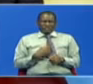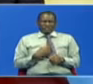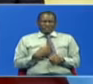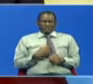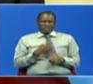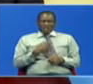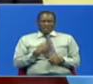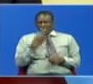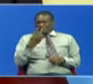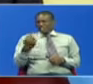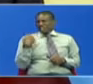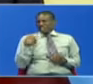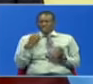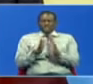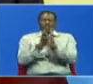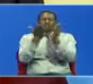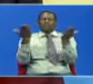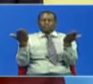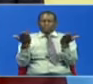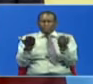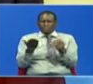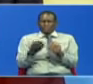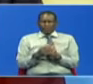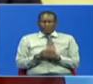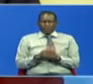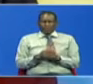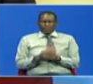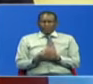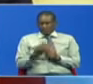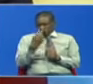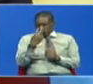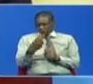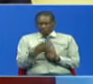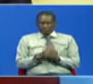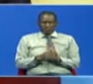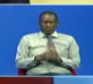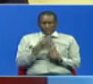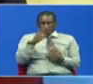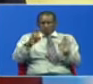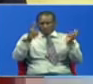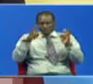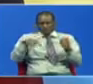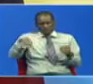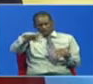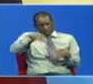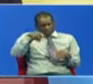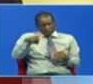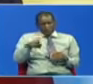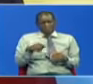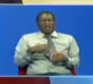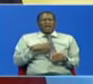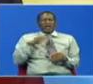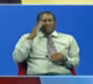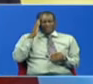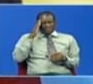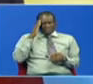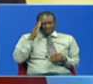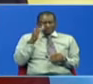in yesterday's paper the issue surrounding this. I think the